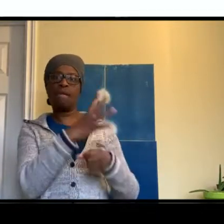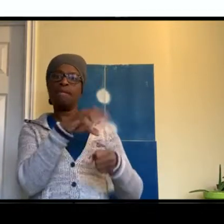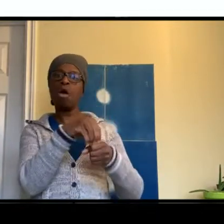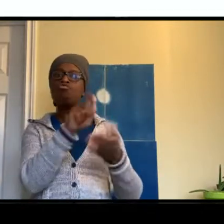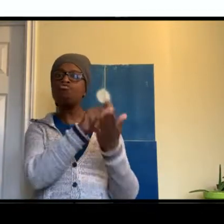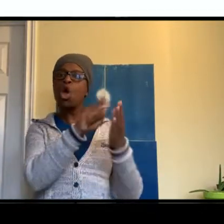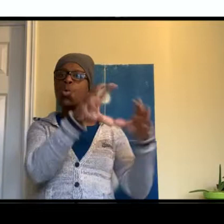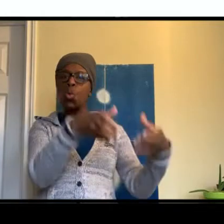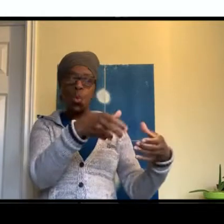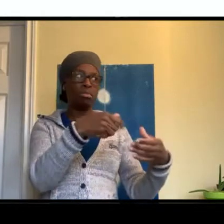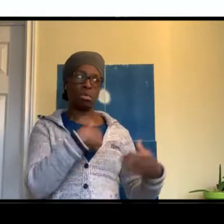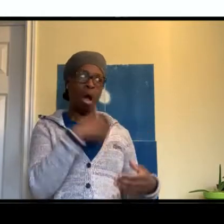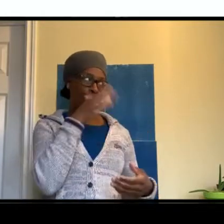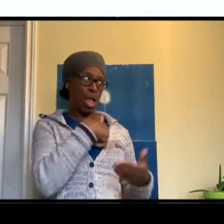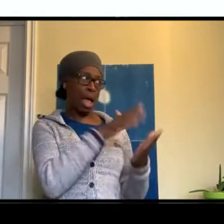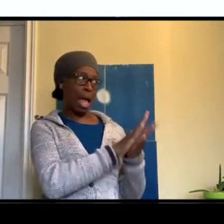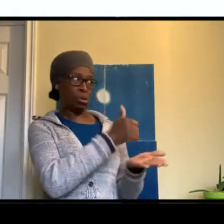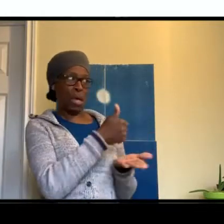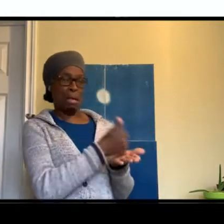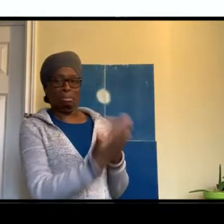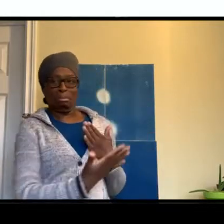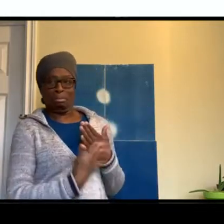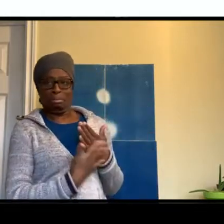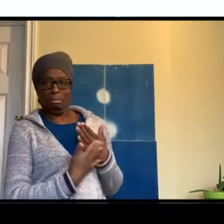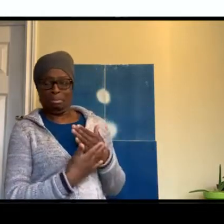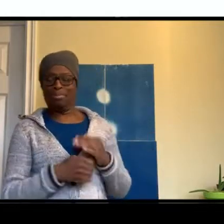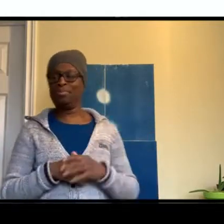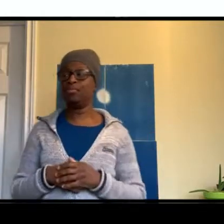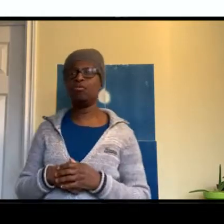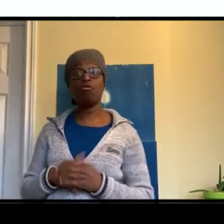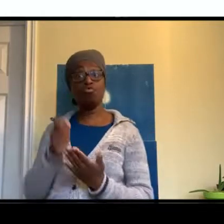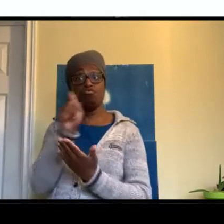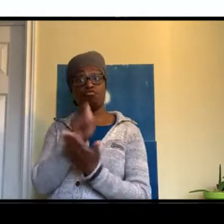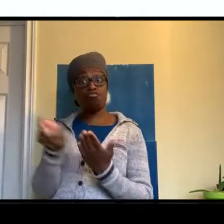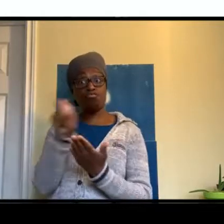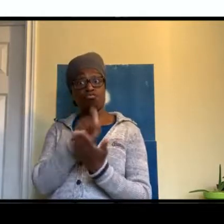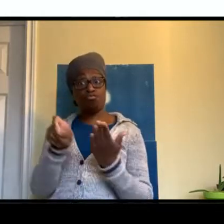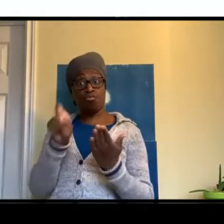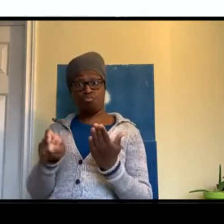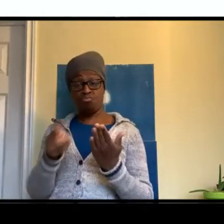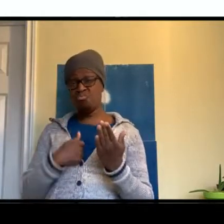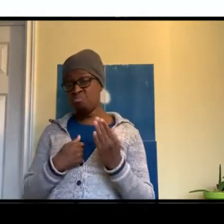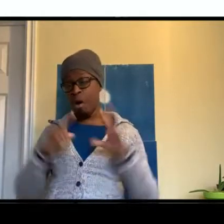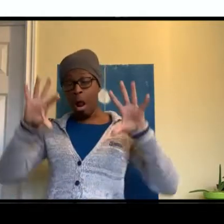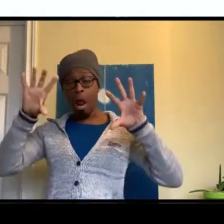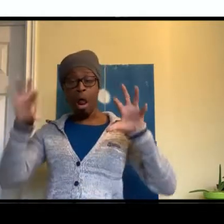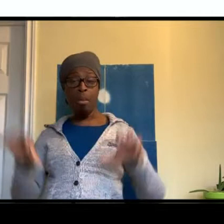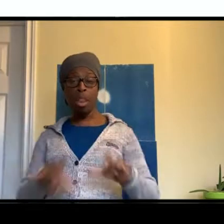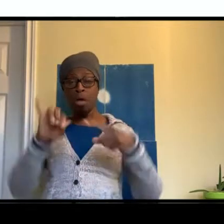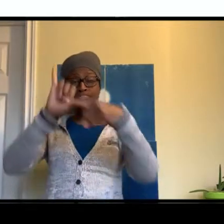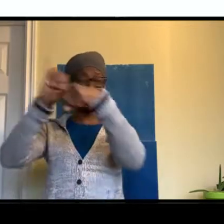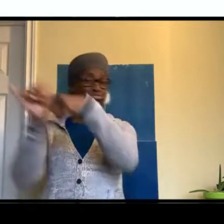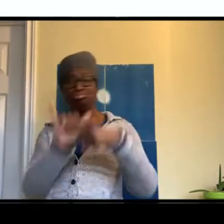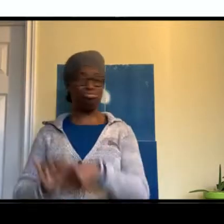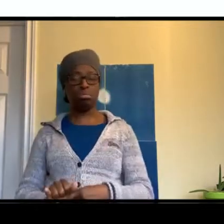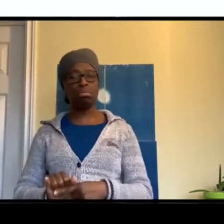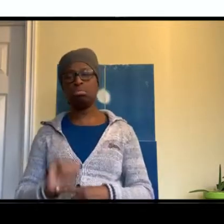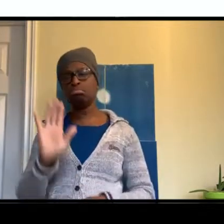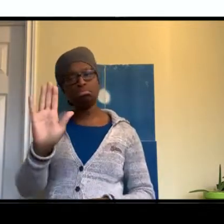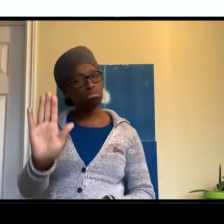have more to say, you don't have to hit the maximum word count. So important.